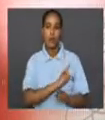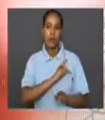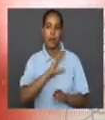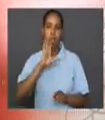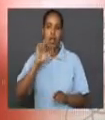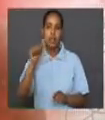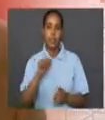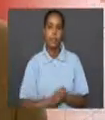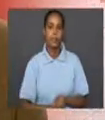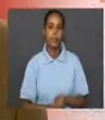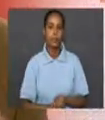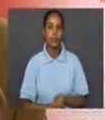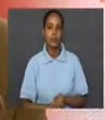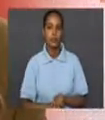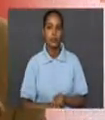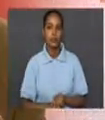of calcium.